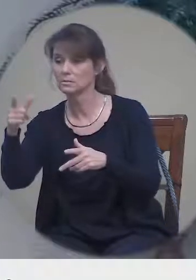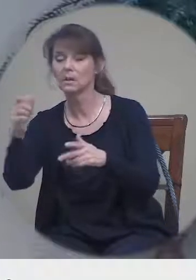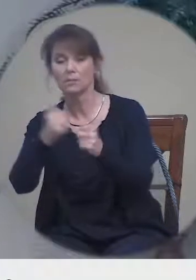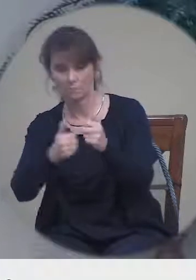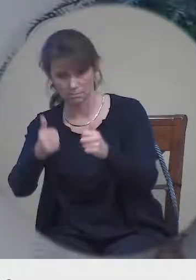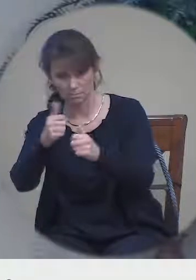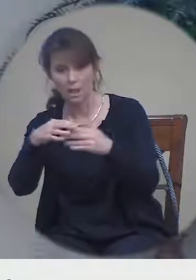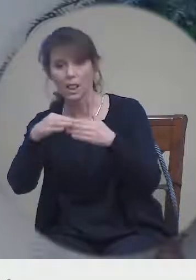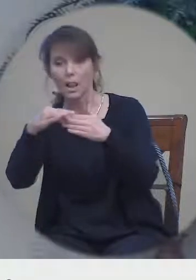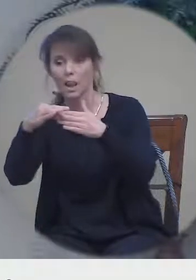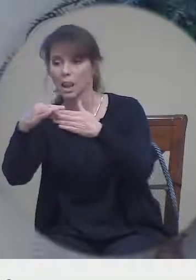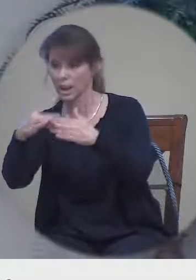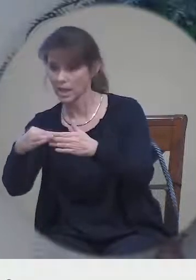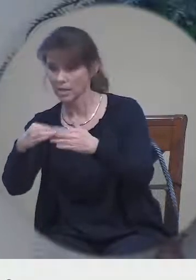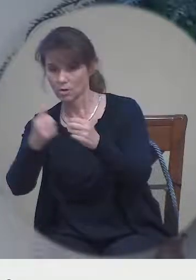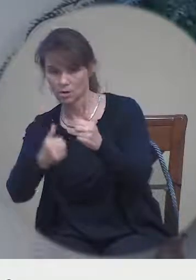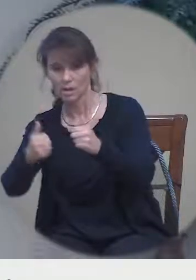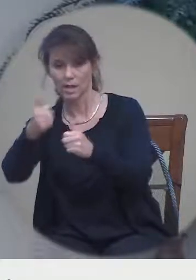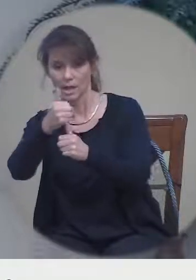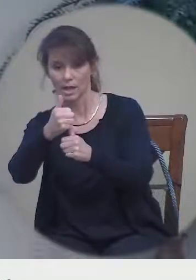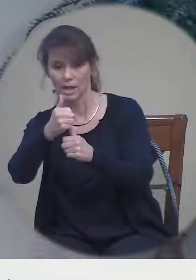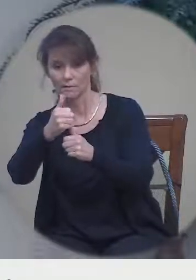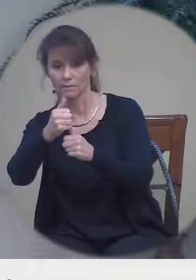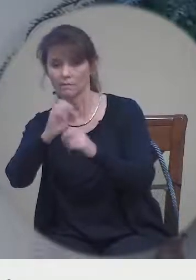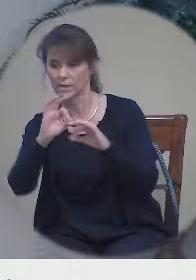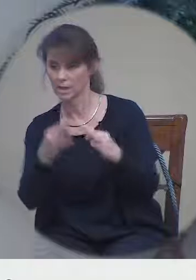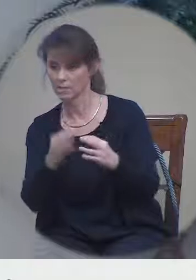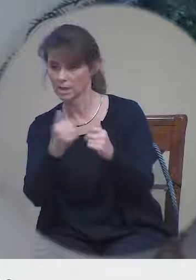Leadership. You become the head of the clan.